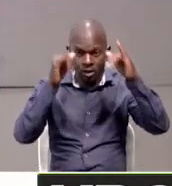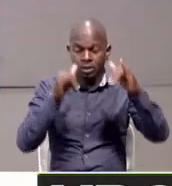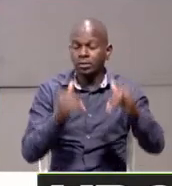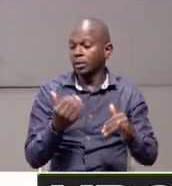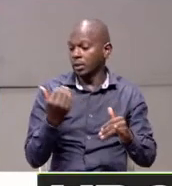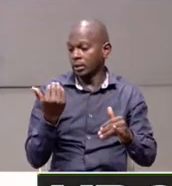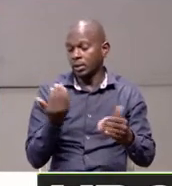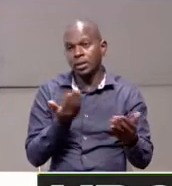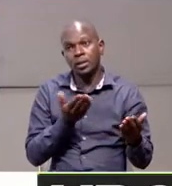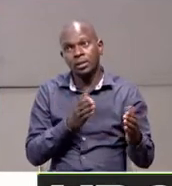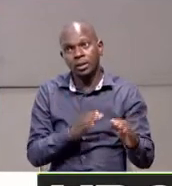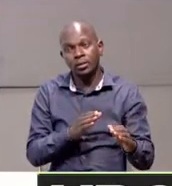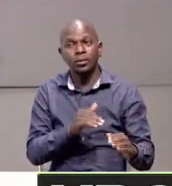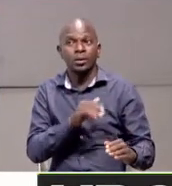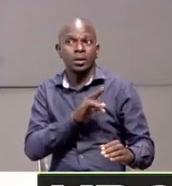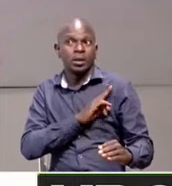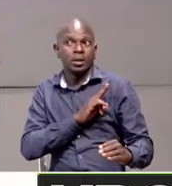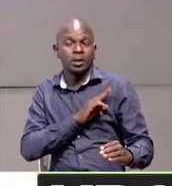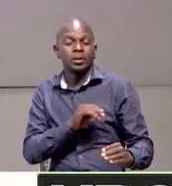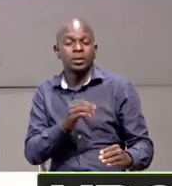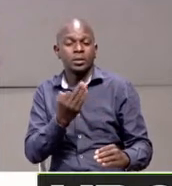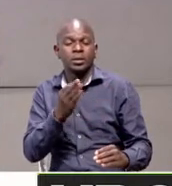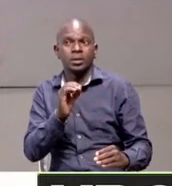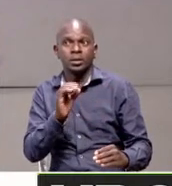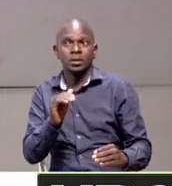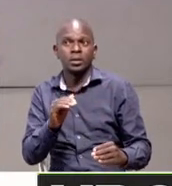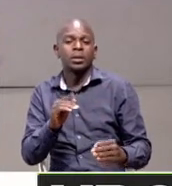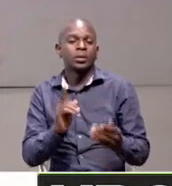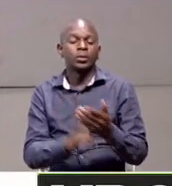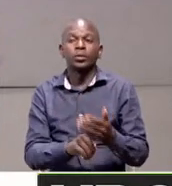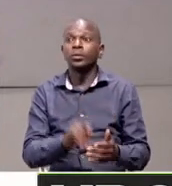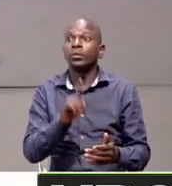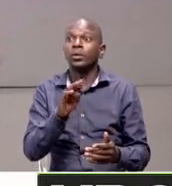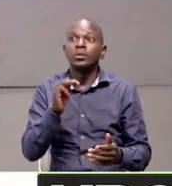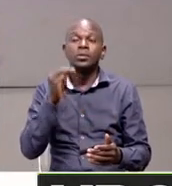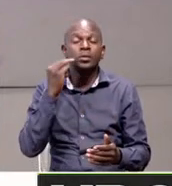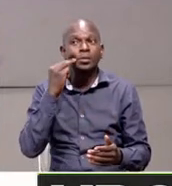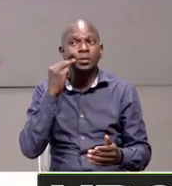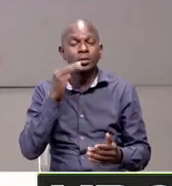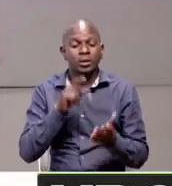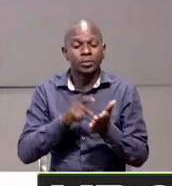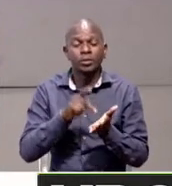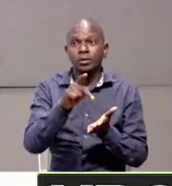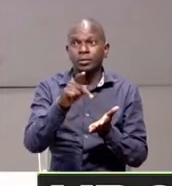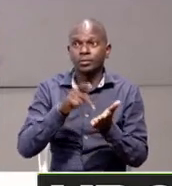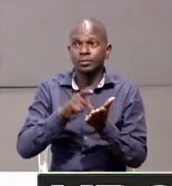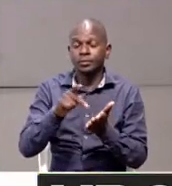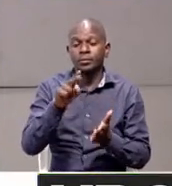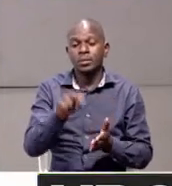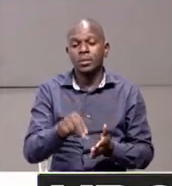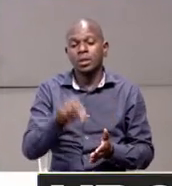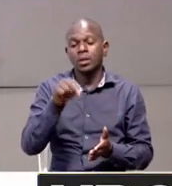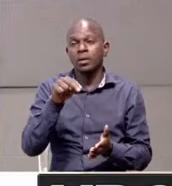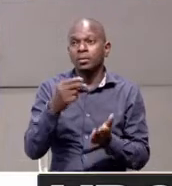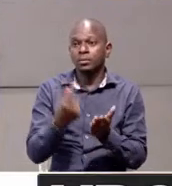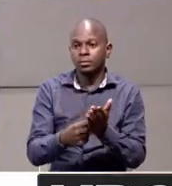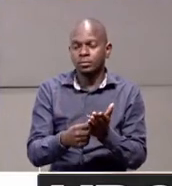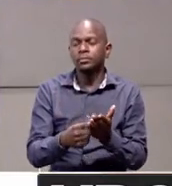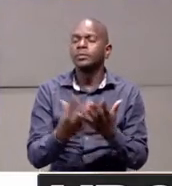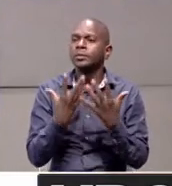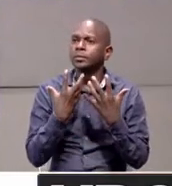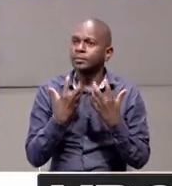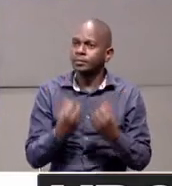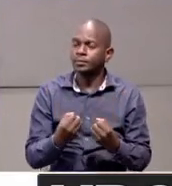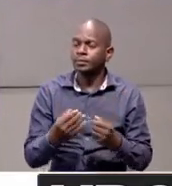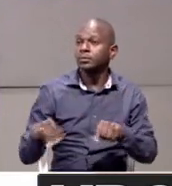uncle had over 300 cows, but he got only 1 million shilling on his account when they were compensating. Northern Uganda suffered a devastating